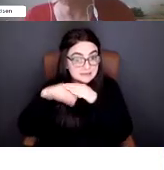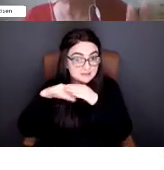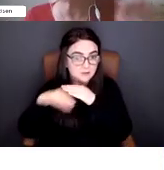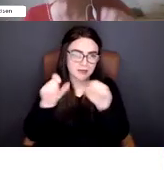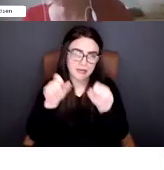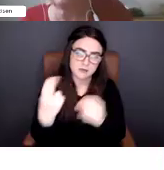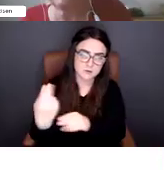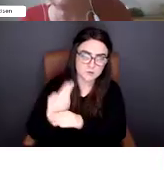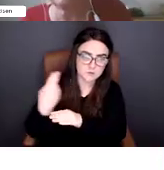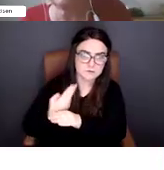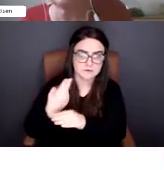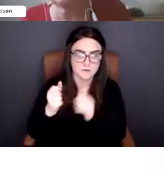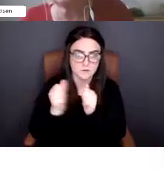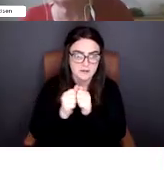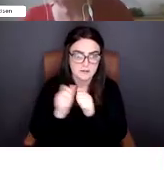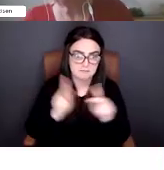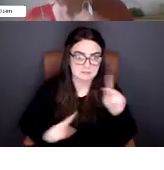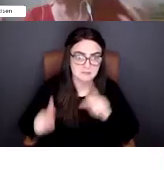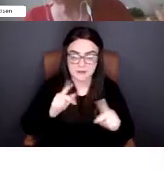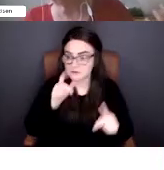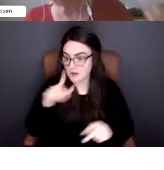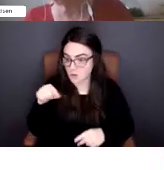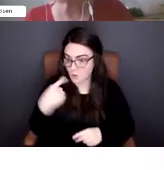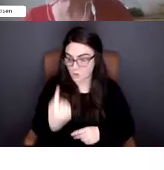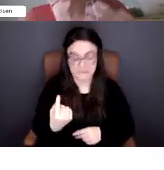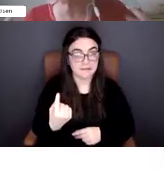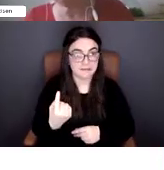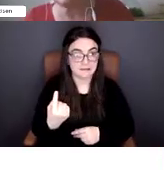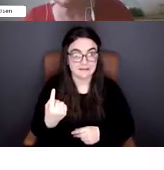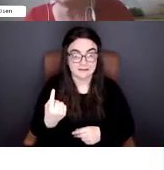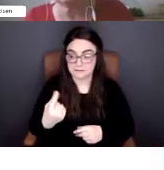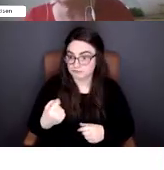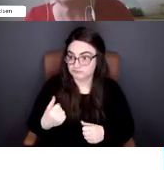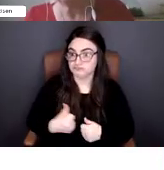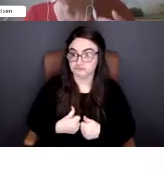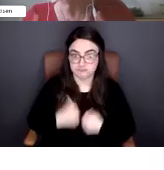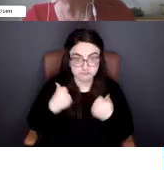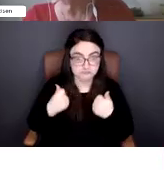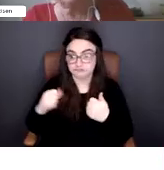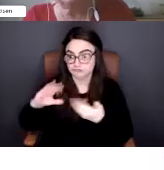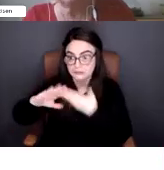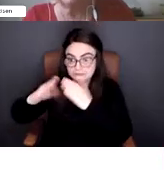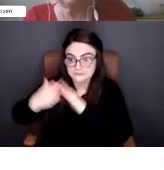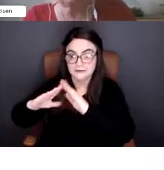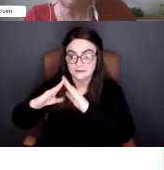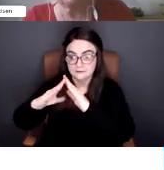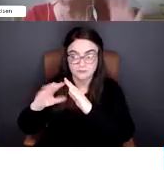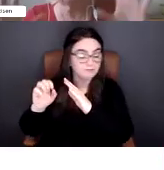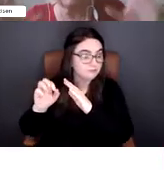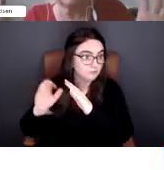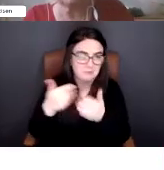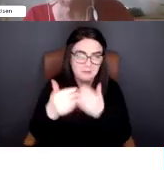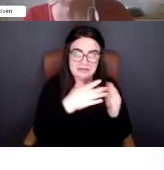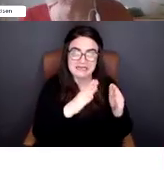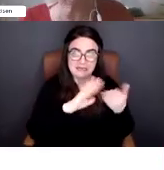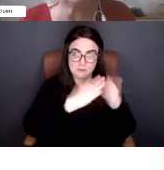people not only in residential setting, but also community centers. But our implementation project,